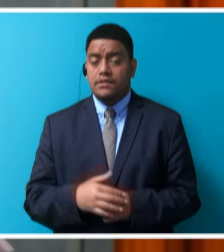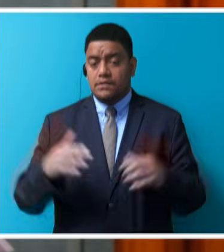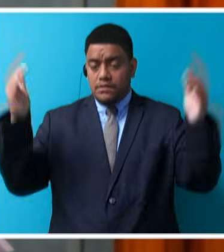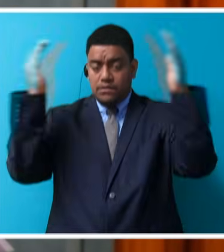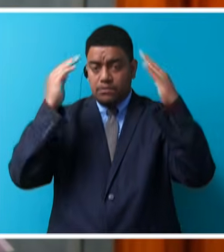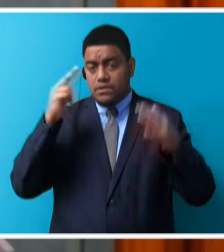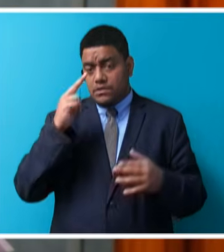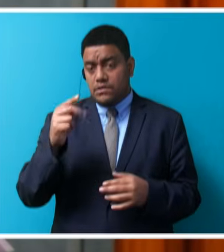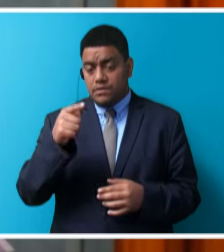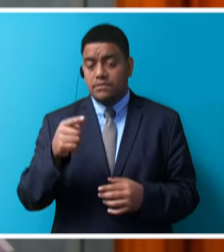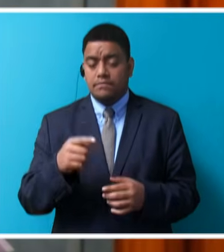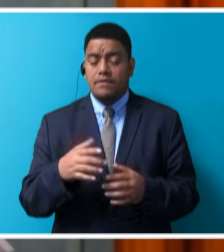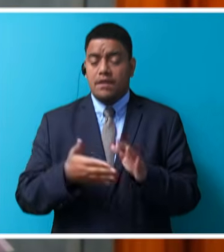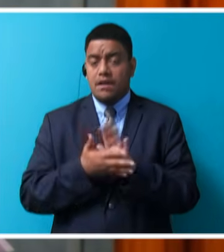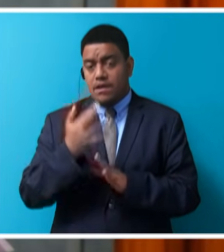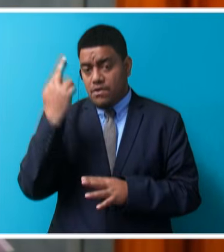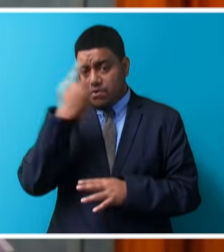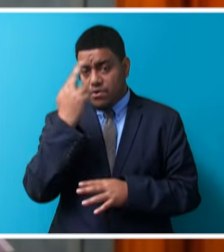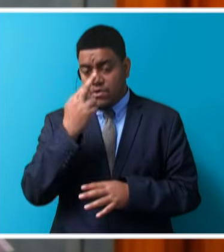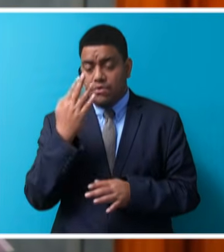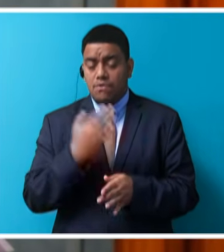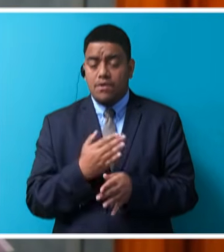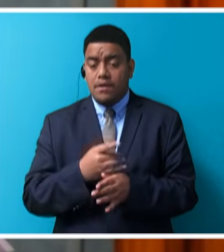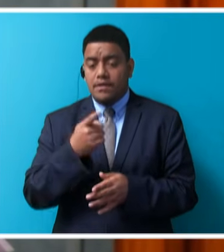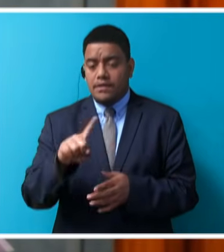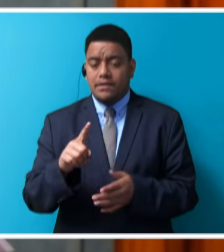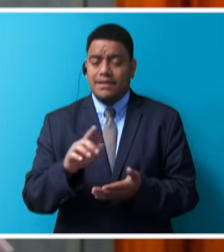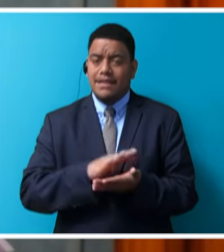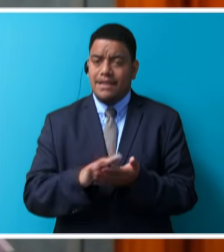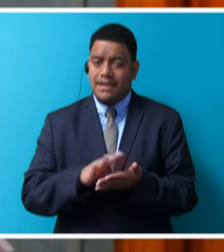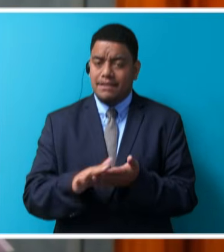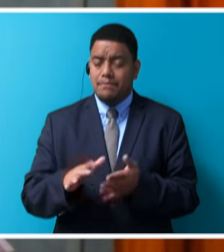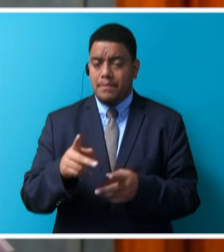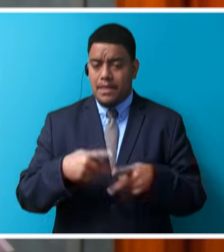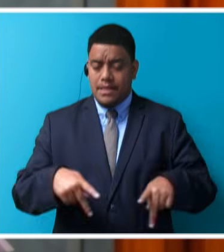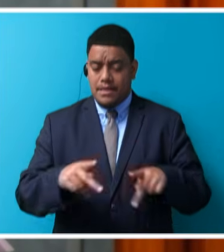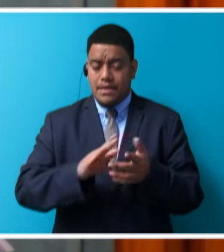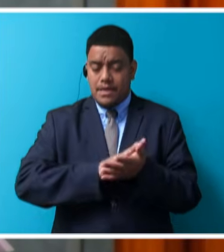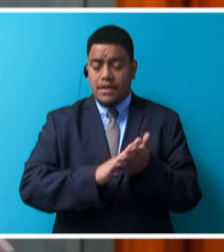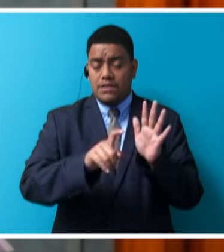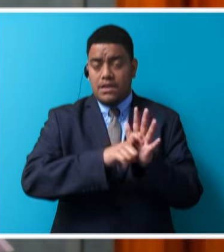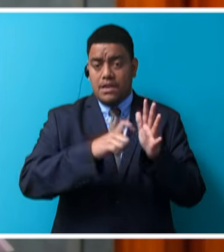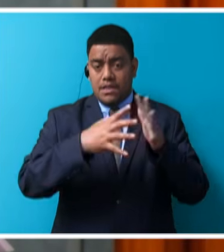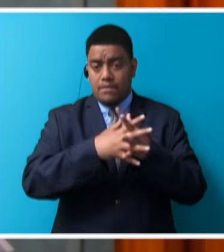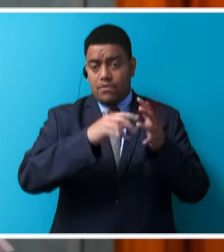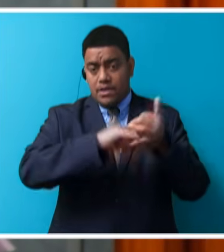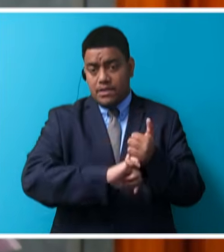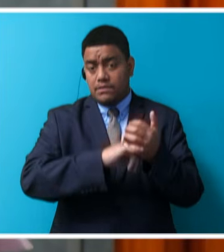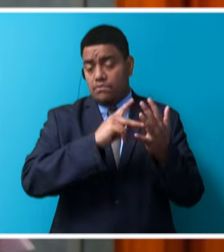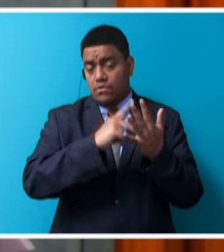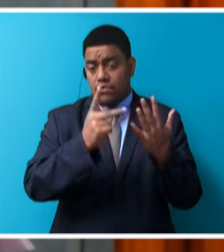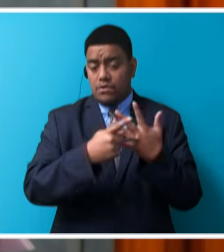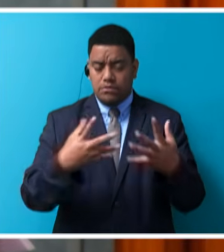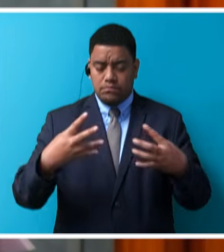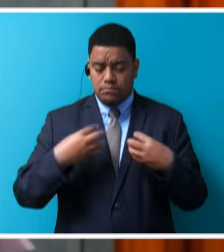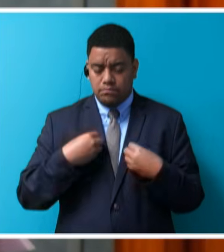the Rural High-Risk Water and Sanitation HRWS program receives